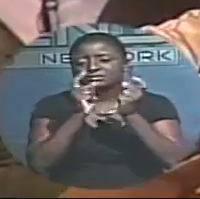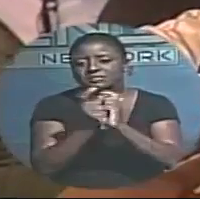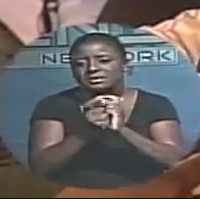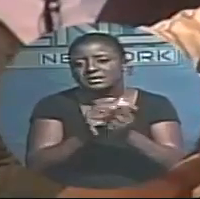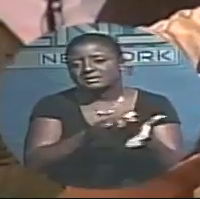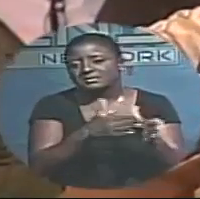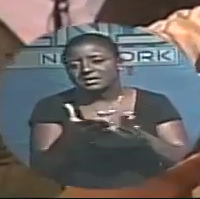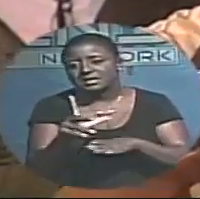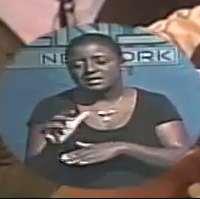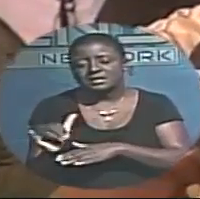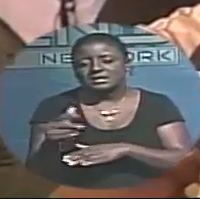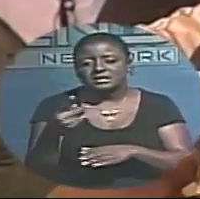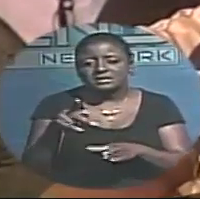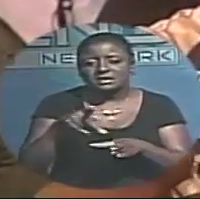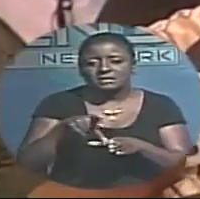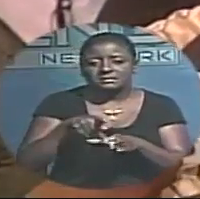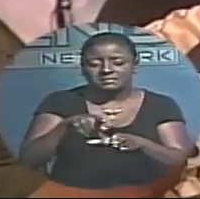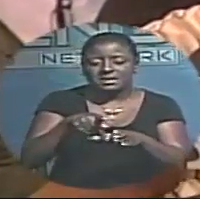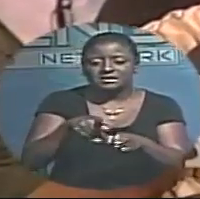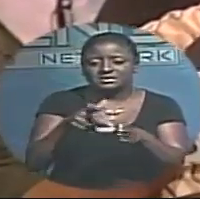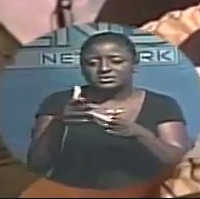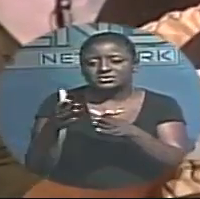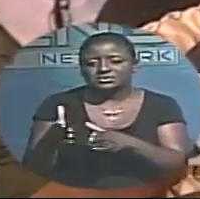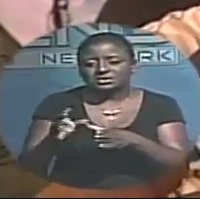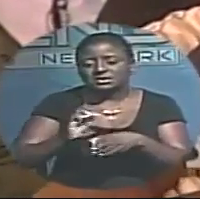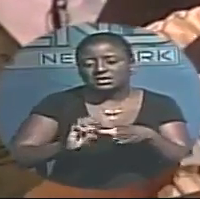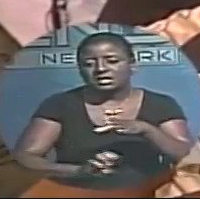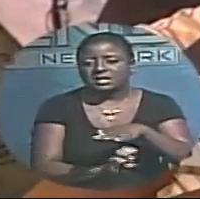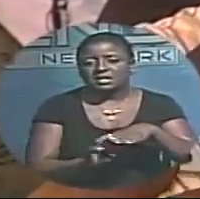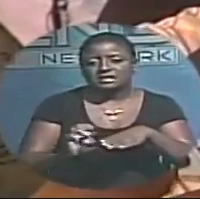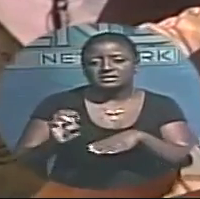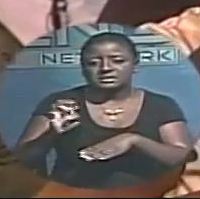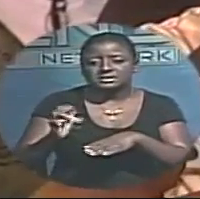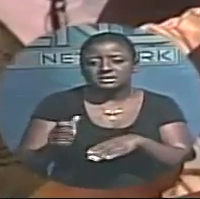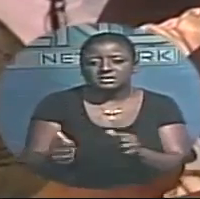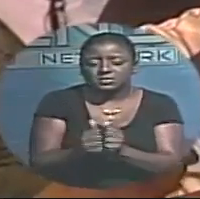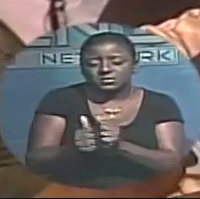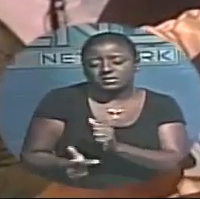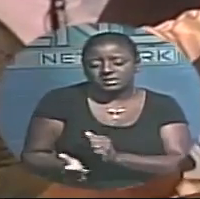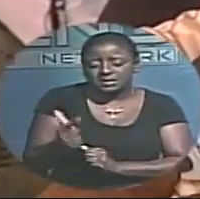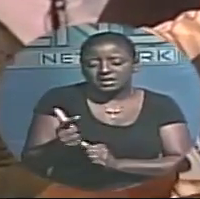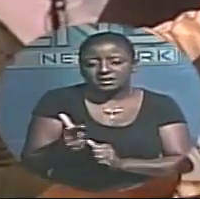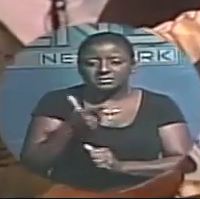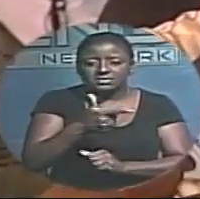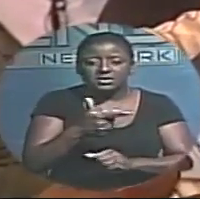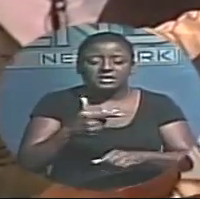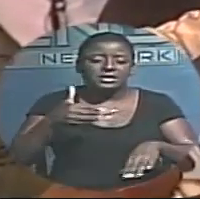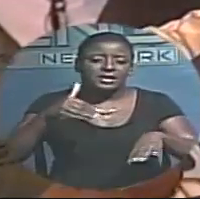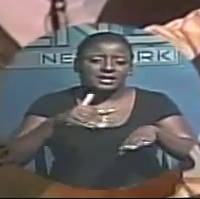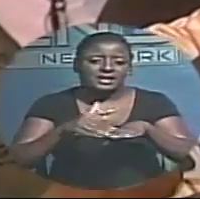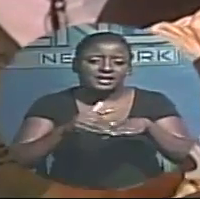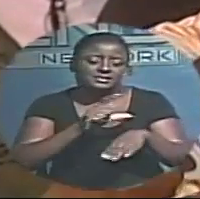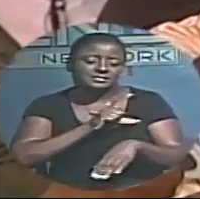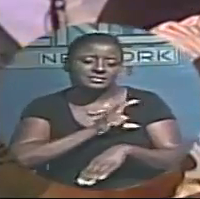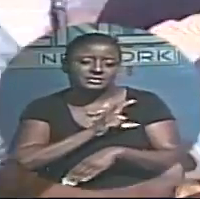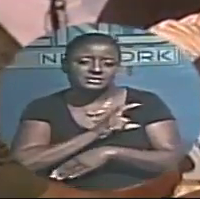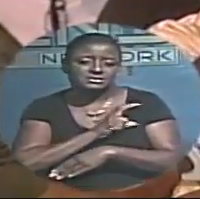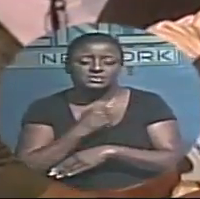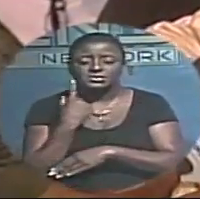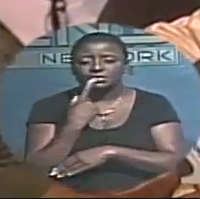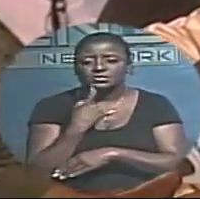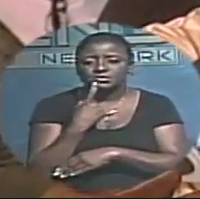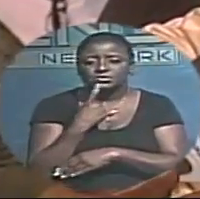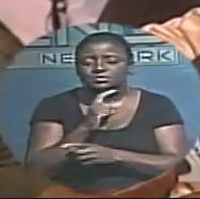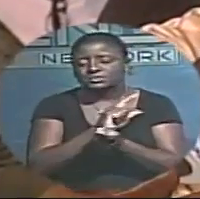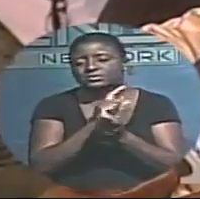this vehicle exited, brandishing a handgun pointed in the direction of the officers, who